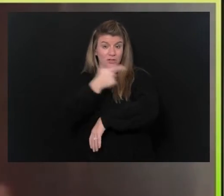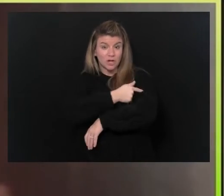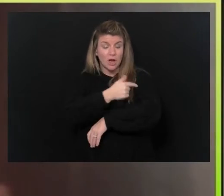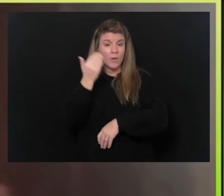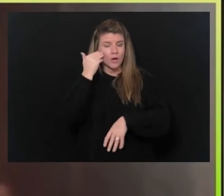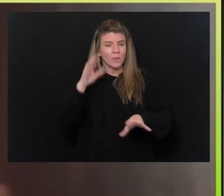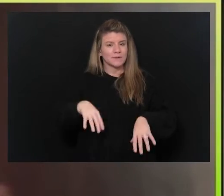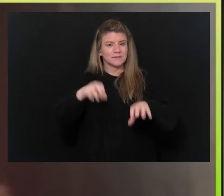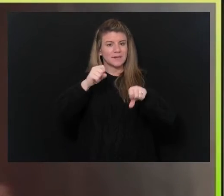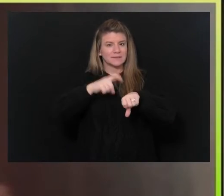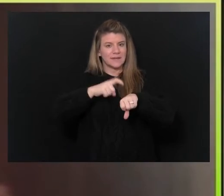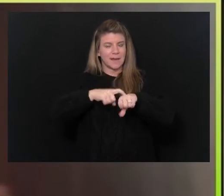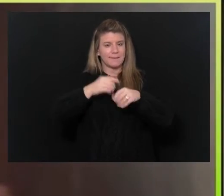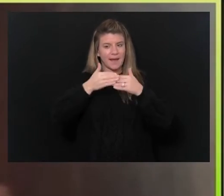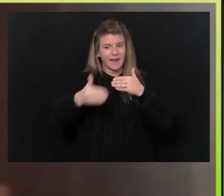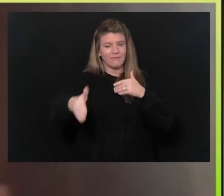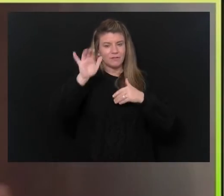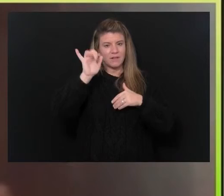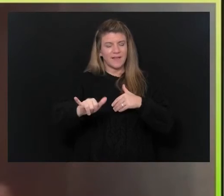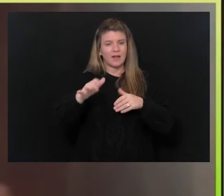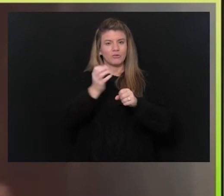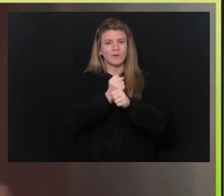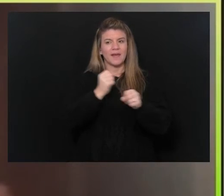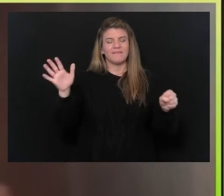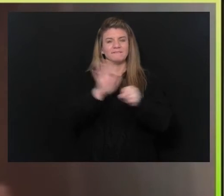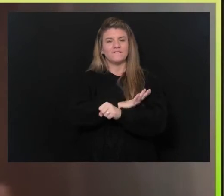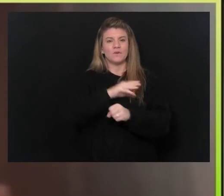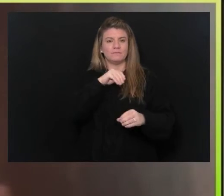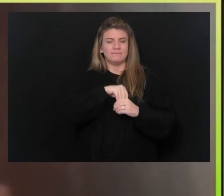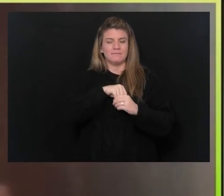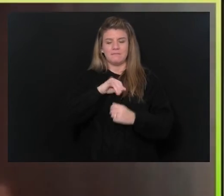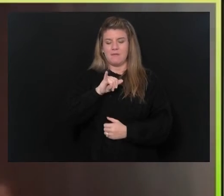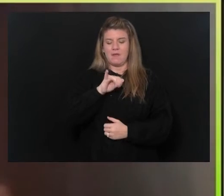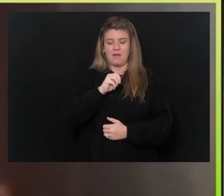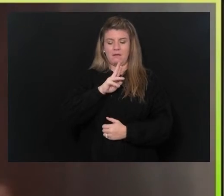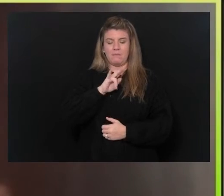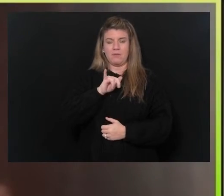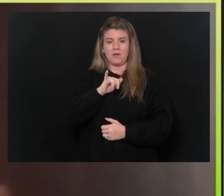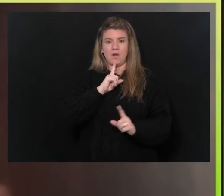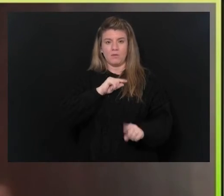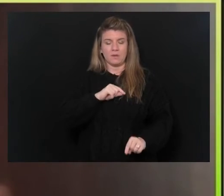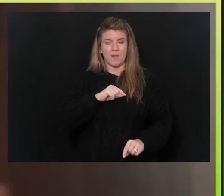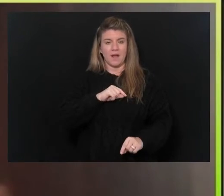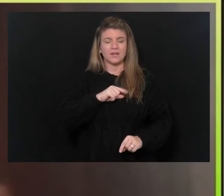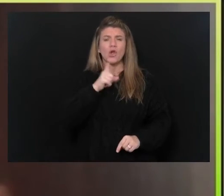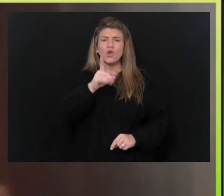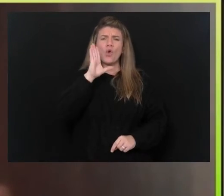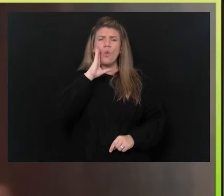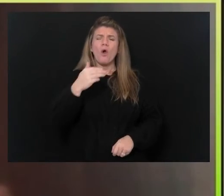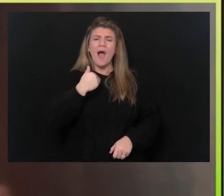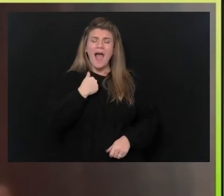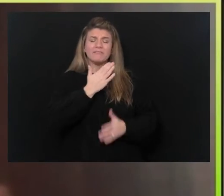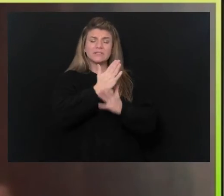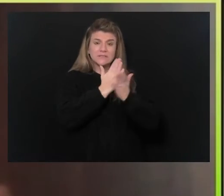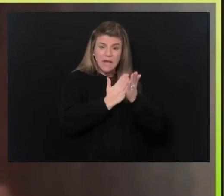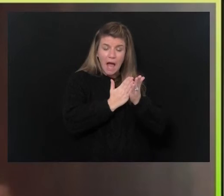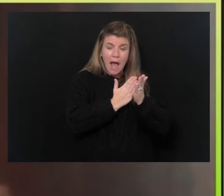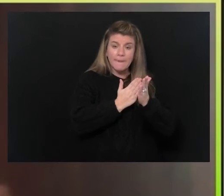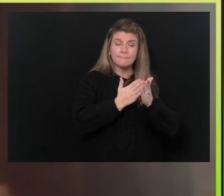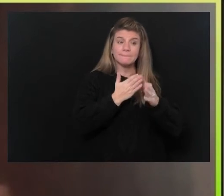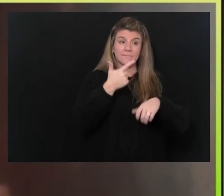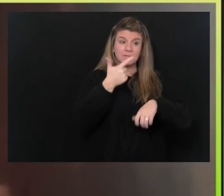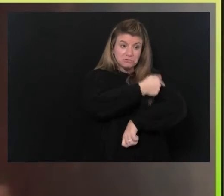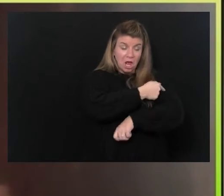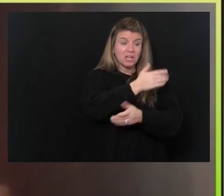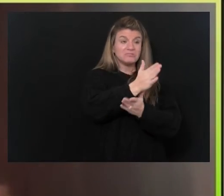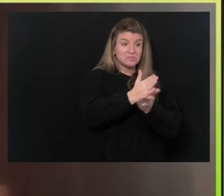takes a little bit of time after that to get the full immune response, although you will have some immune response after the first dose.